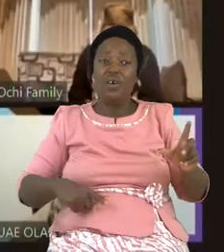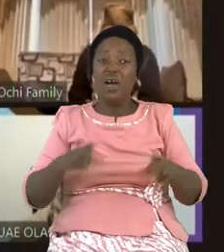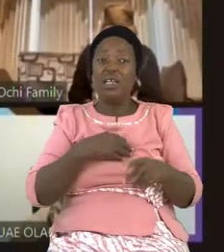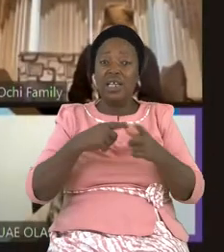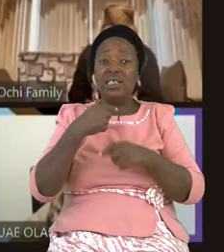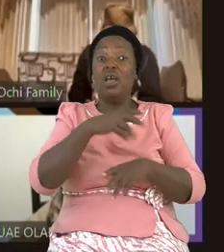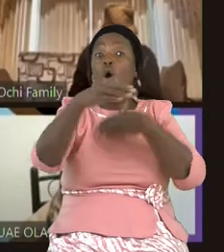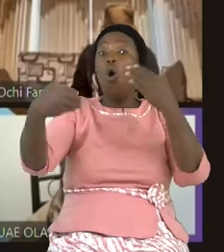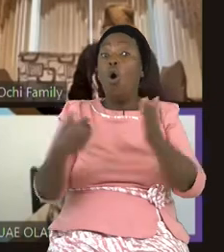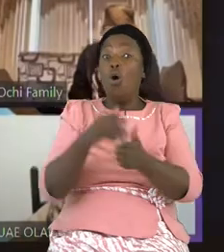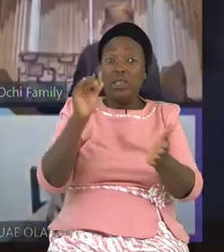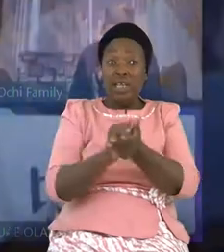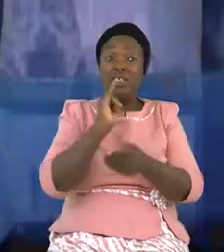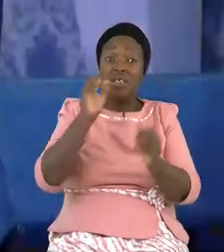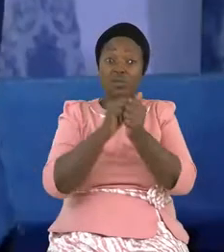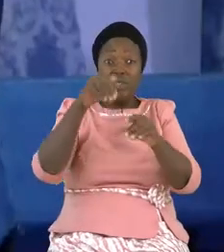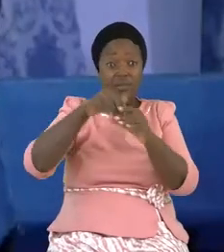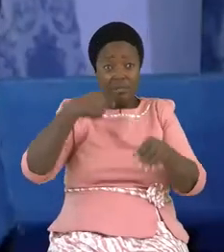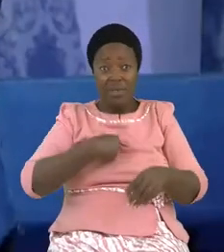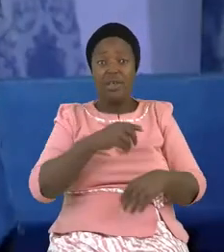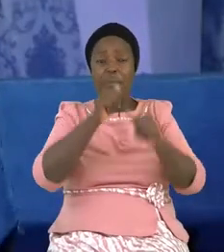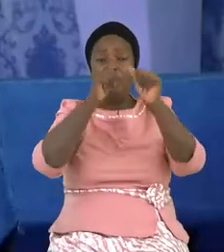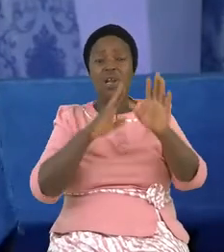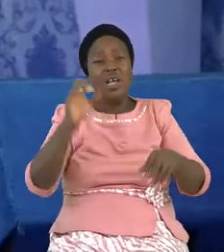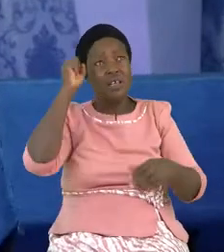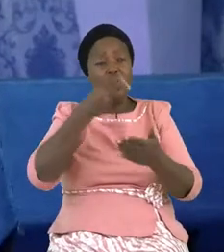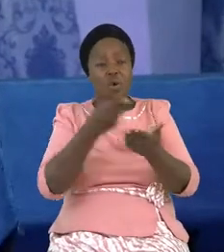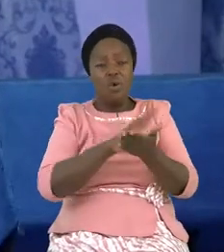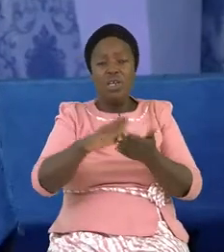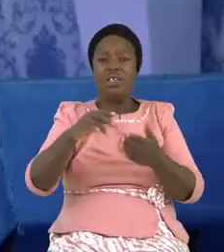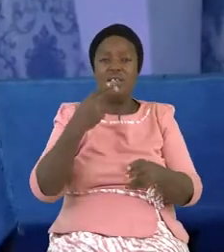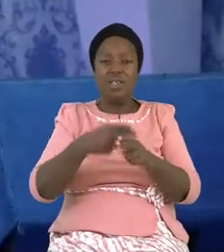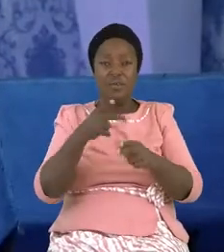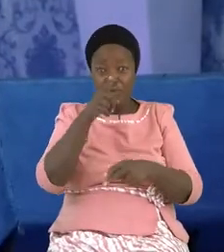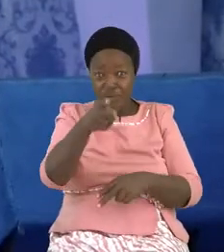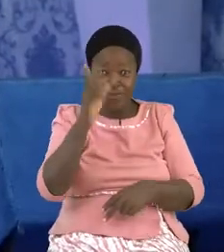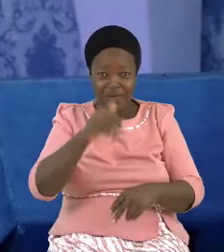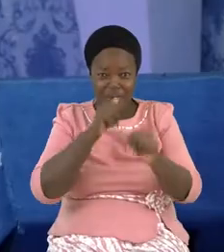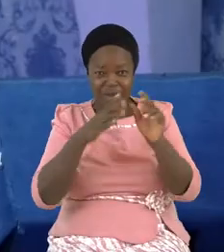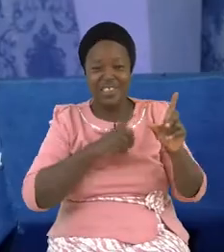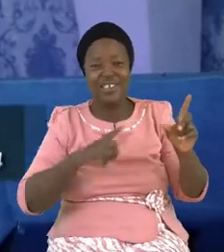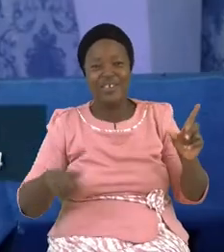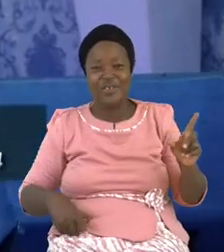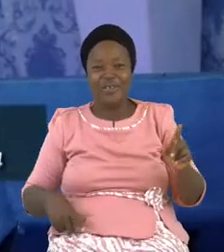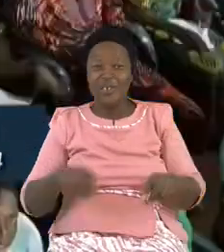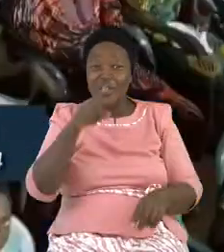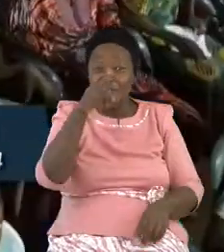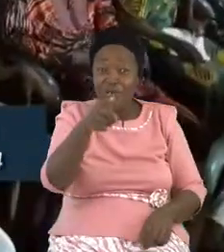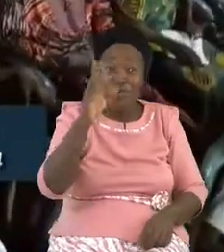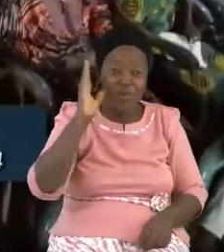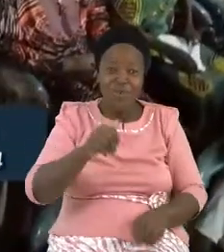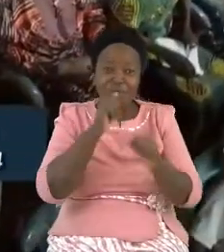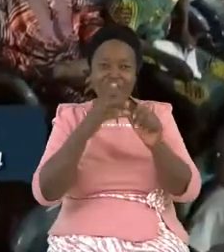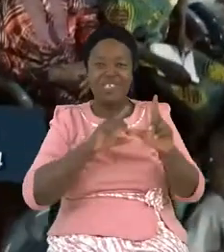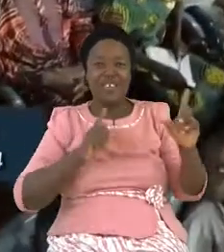all that is within me, bless his holy name. You will bless the Lord. I said, you will bless the Lord.